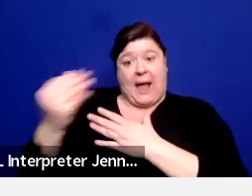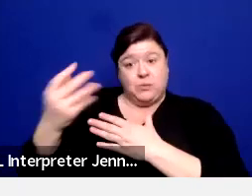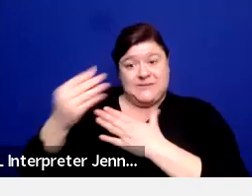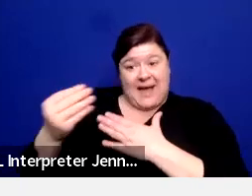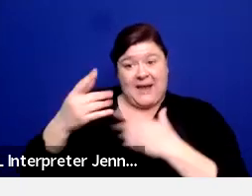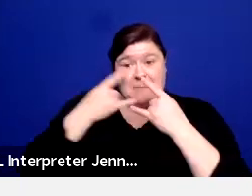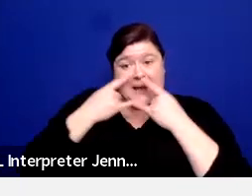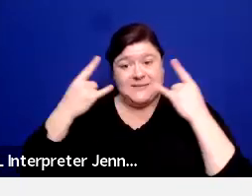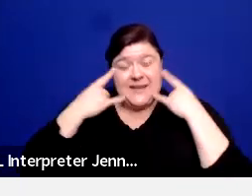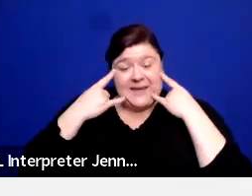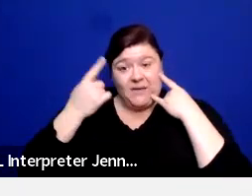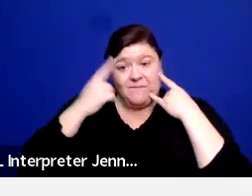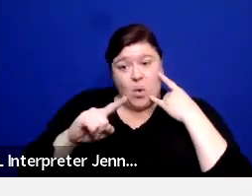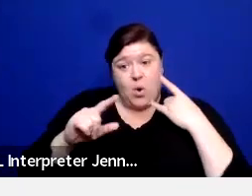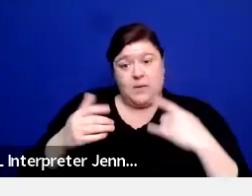outside?